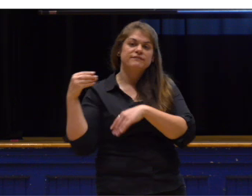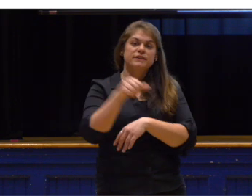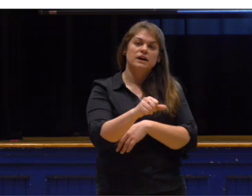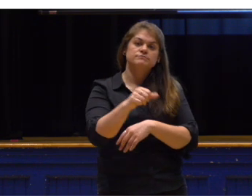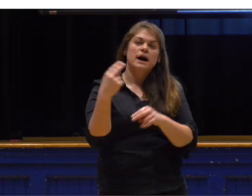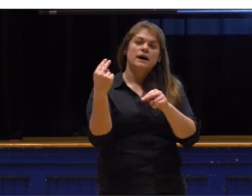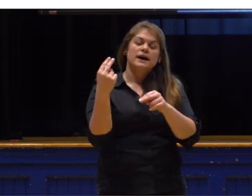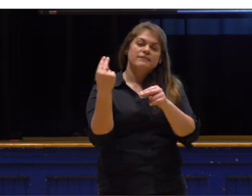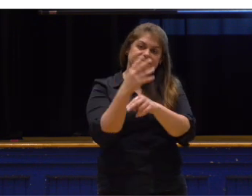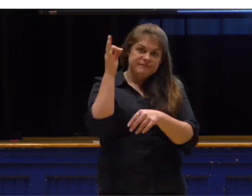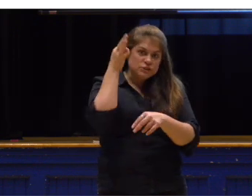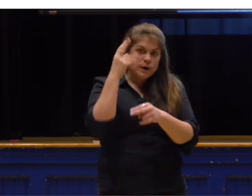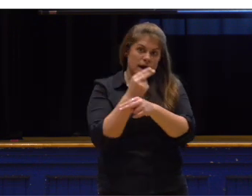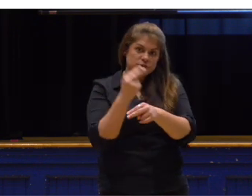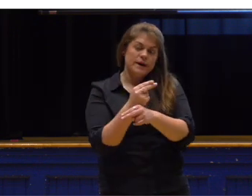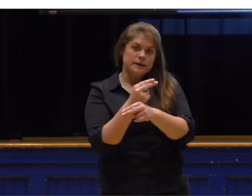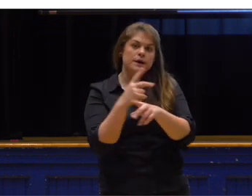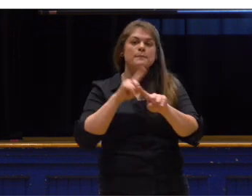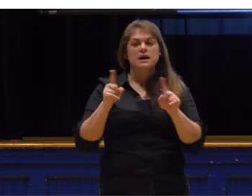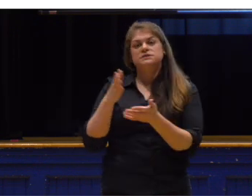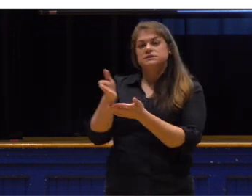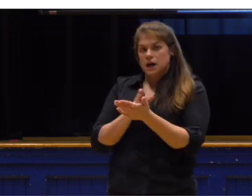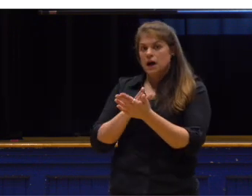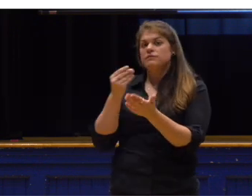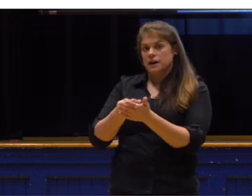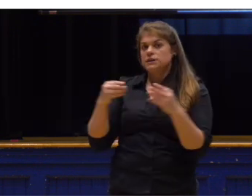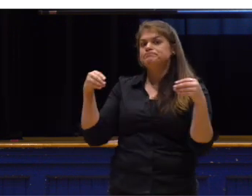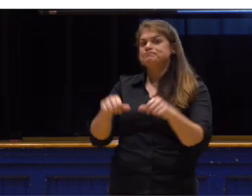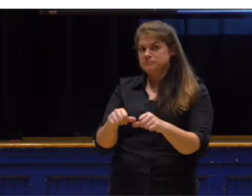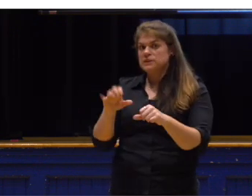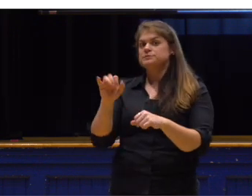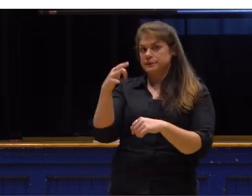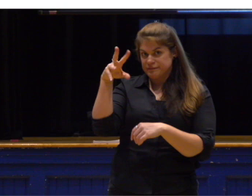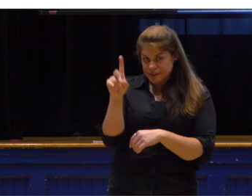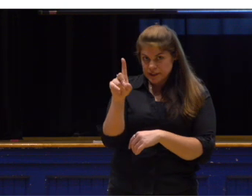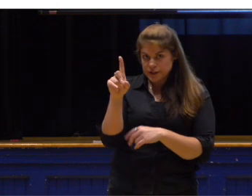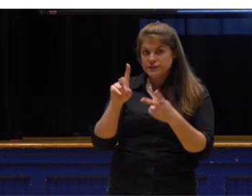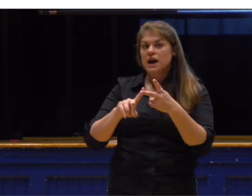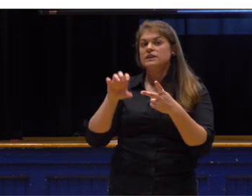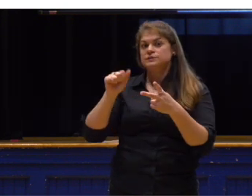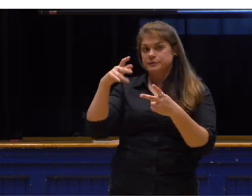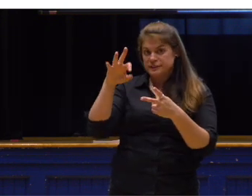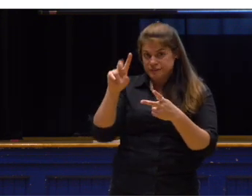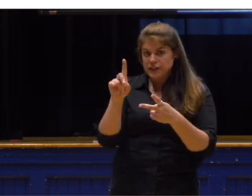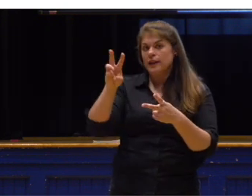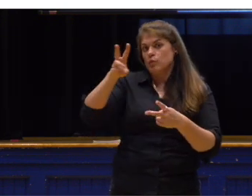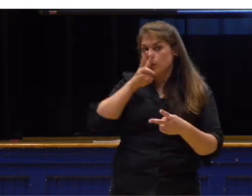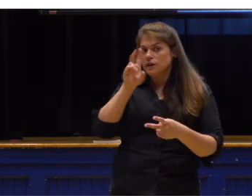but includes some funding from the City of Springfield, as well as the Springfield Water and Sewer Commission